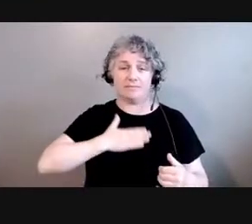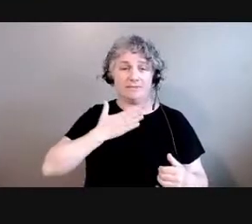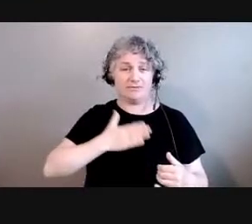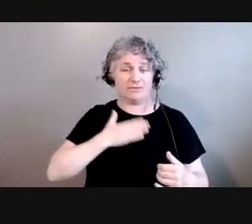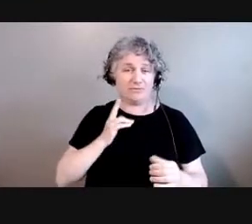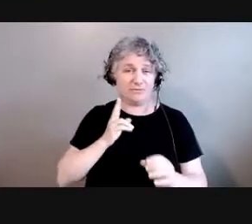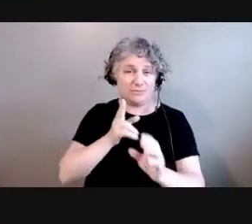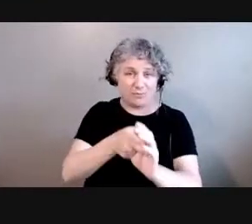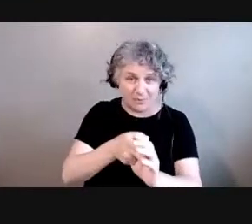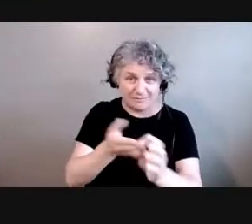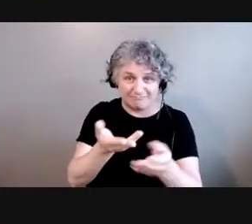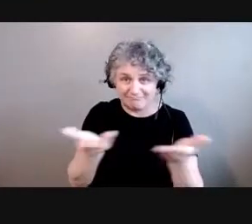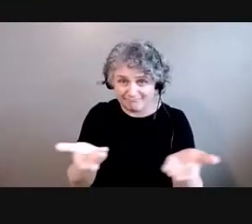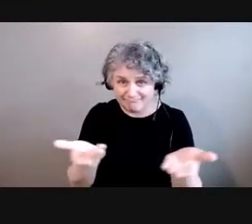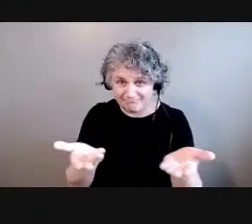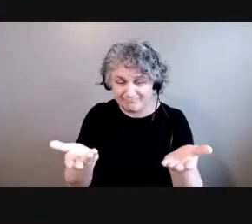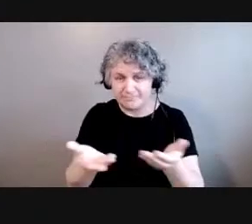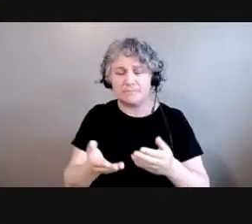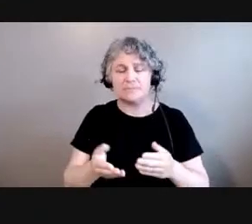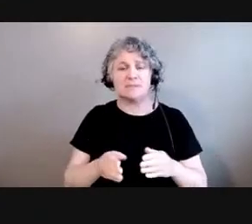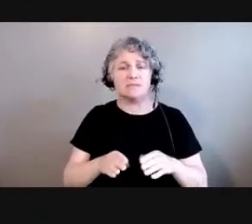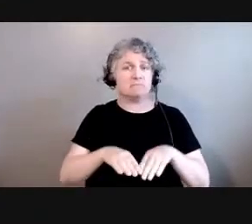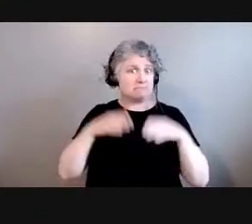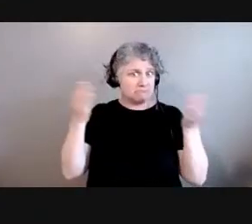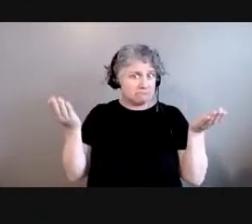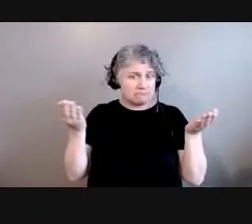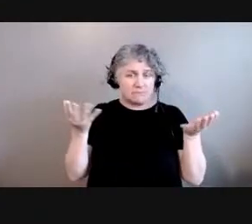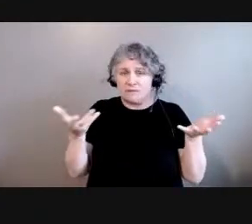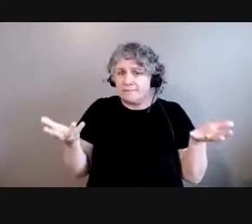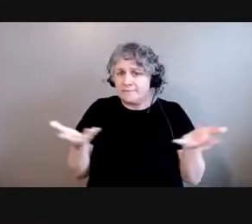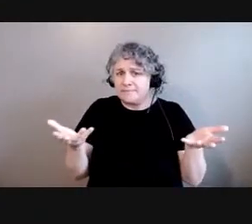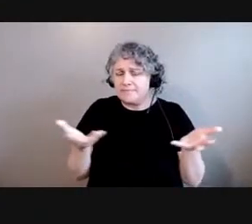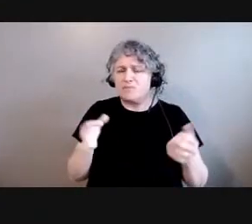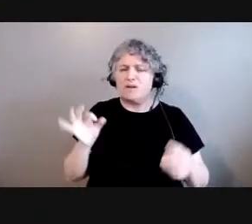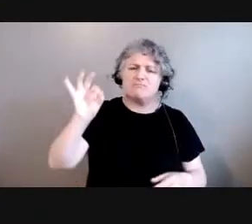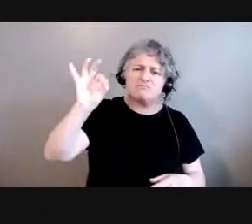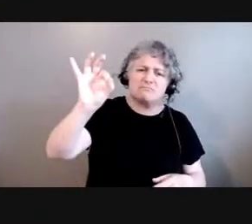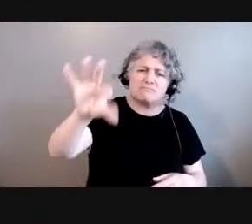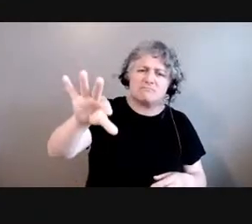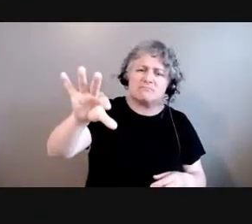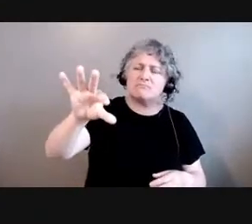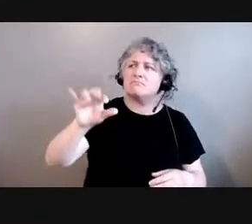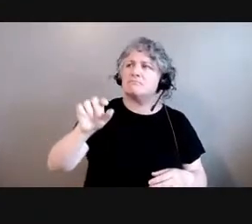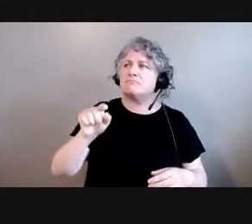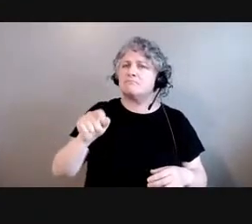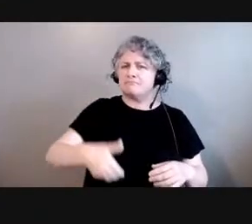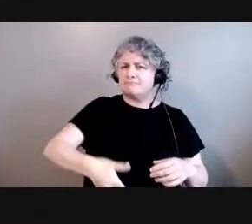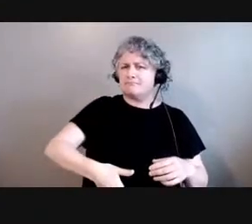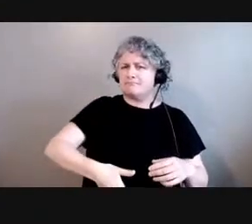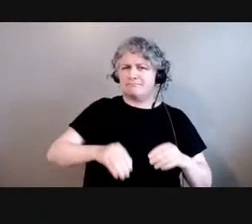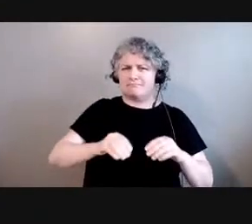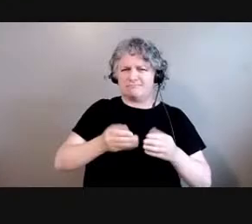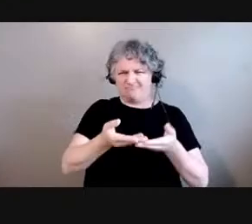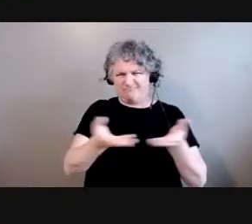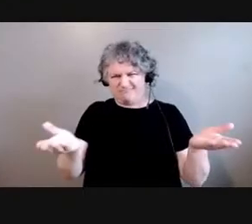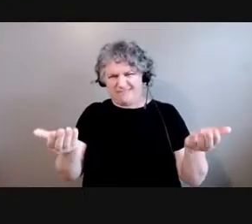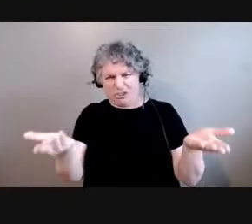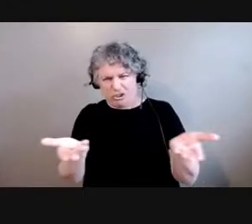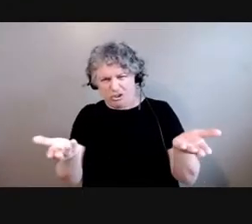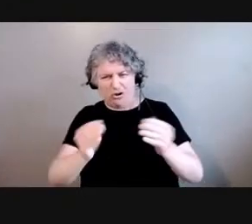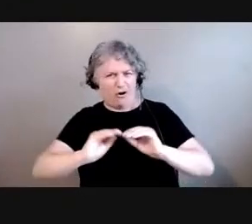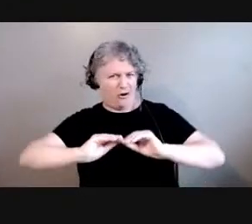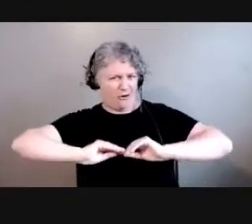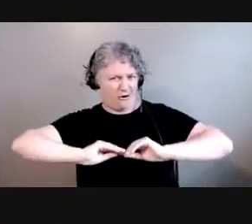you. I'm going to start by saying something that I think is intuitively obvious to all of us who are here, and that is